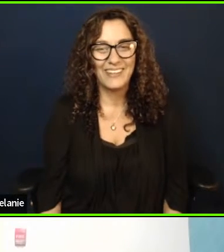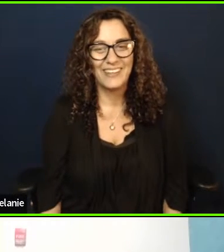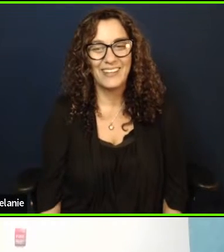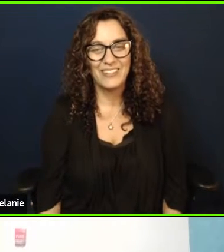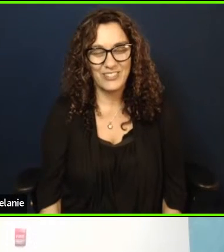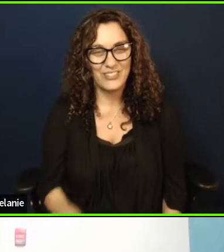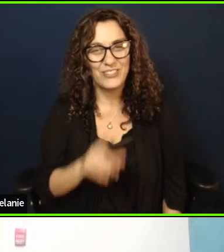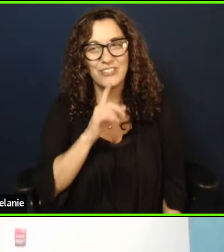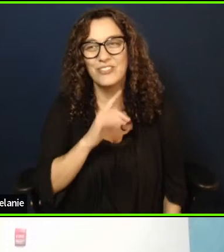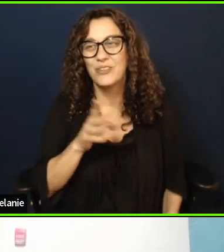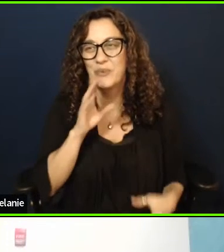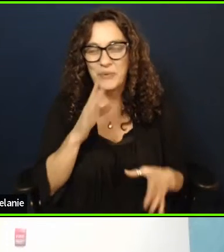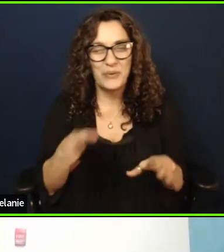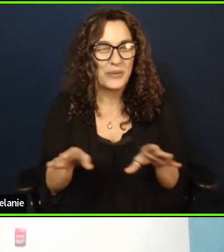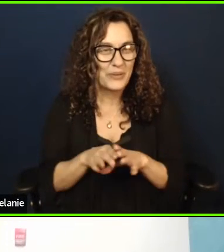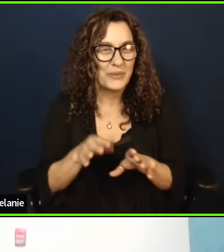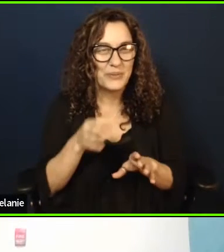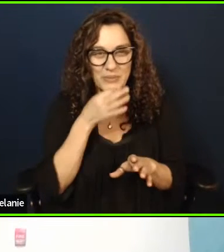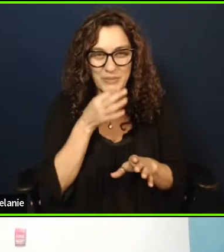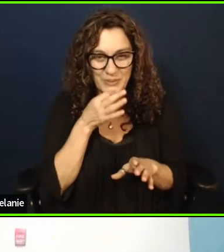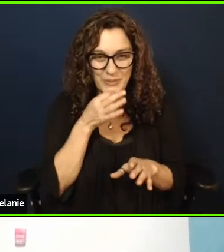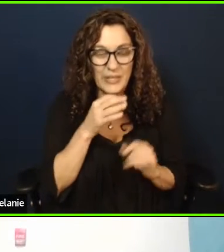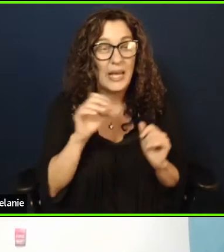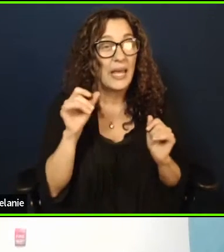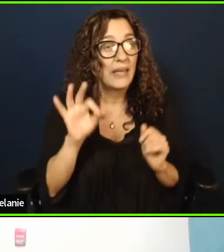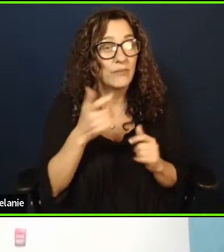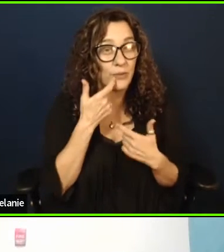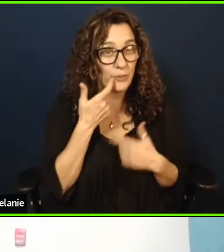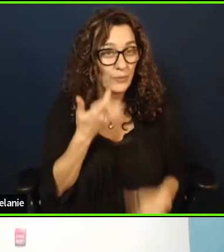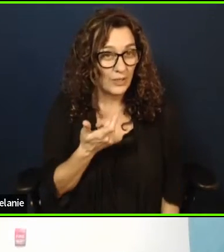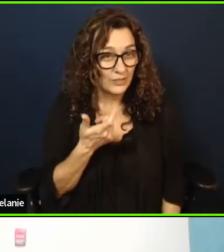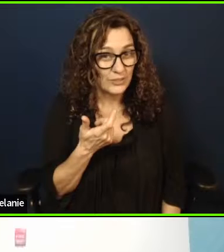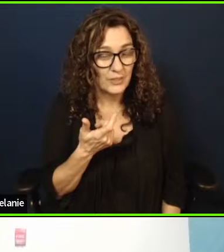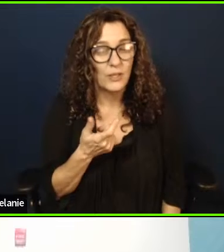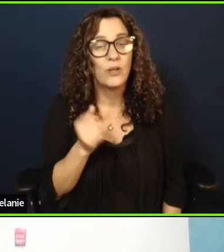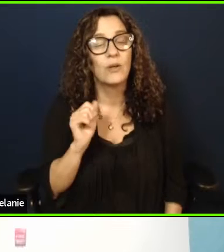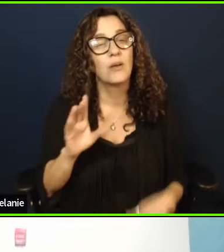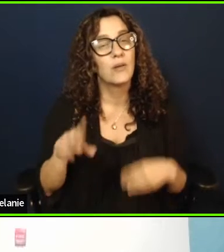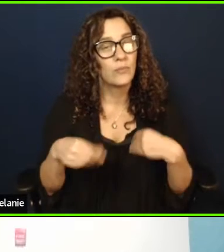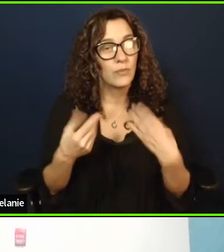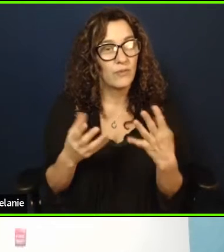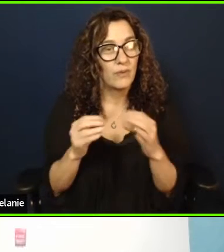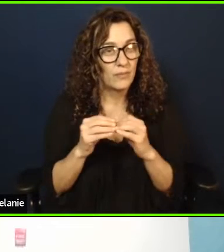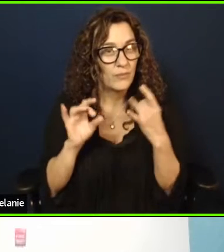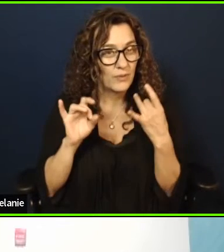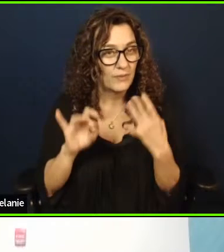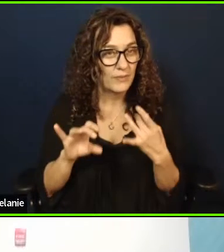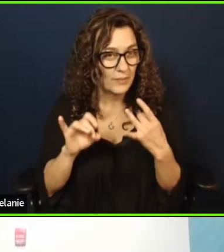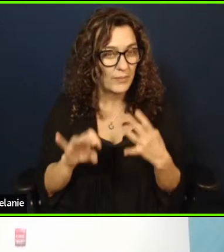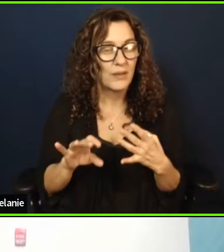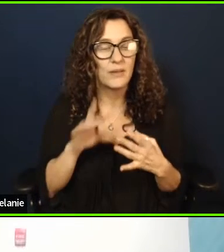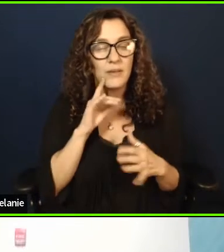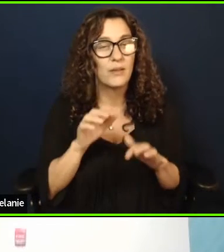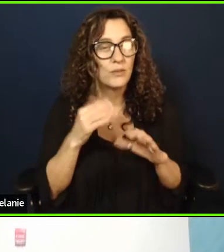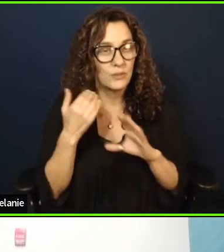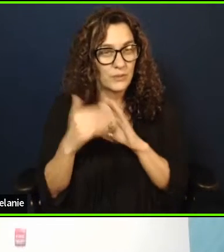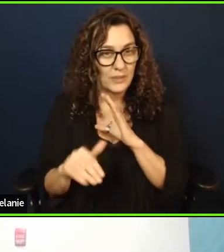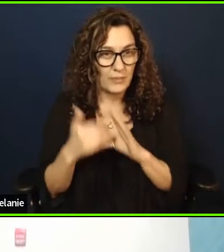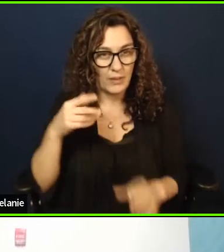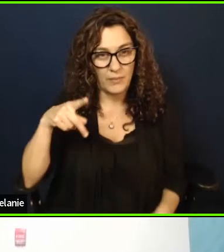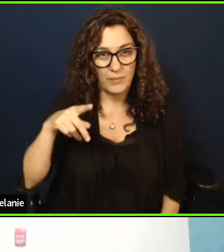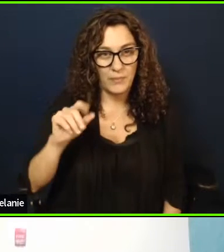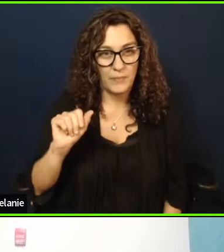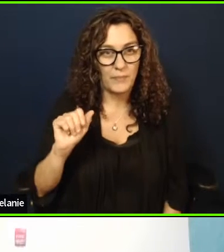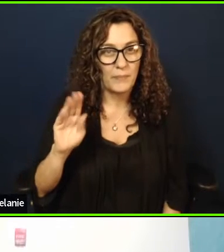guess as we're closing this out, for anybody who is watching this, you can provide any feedback to